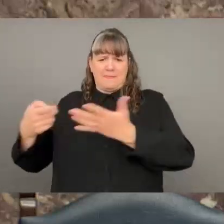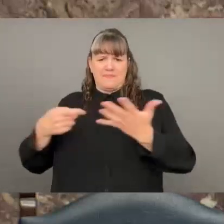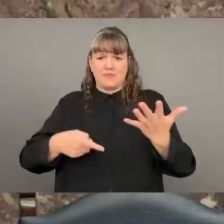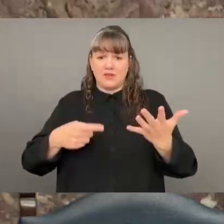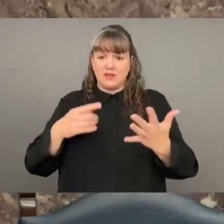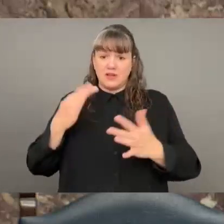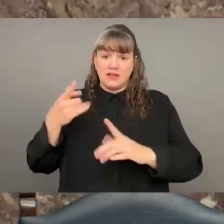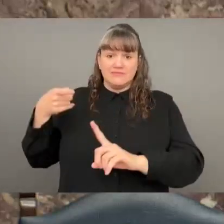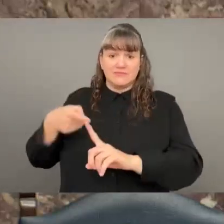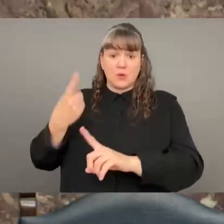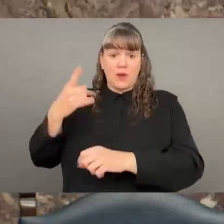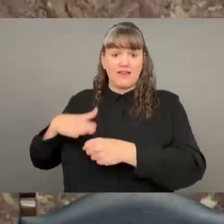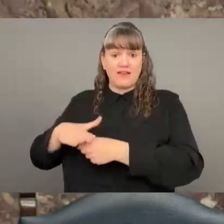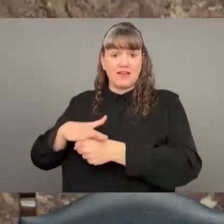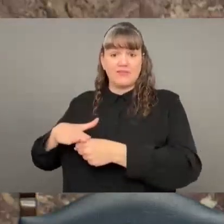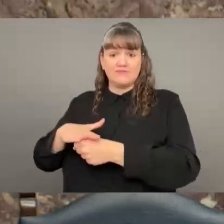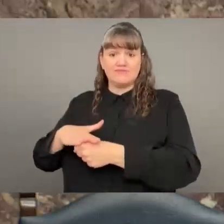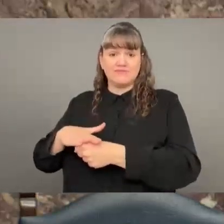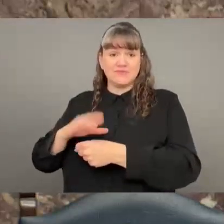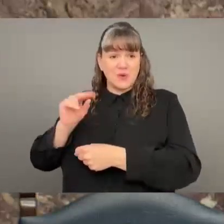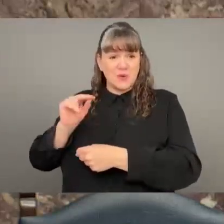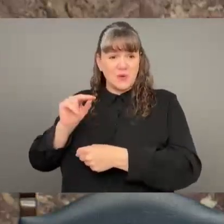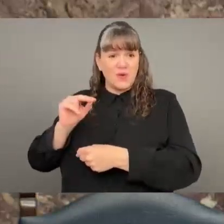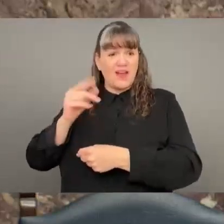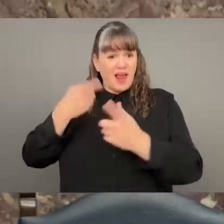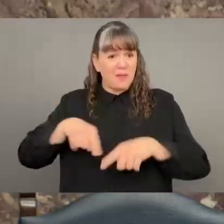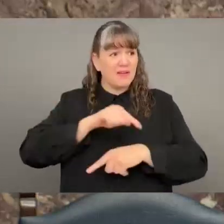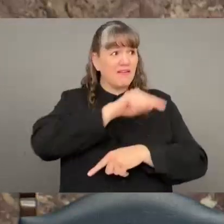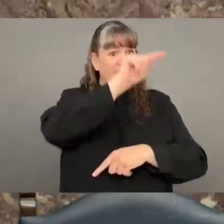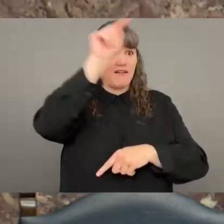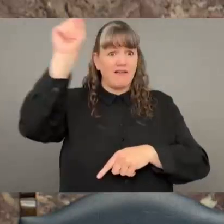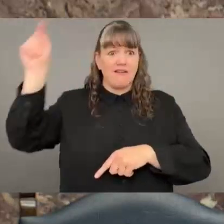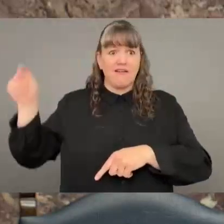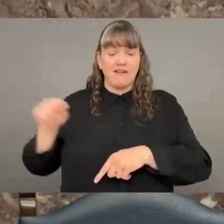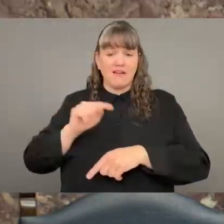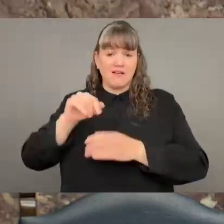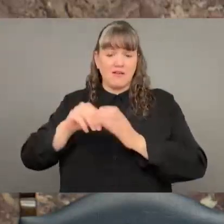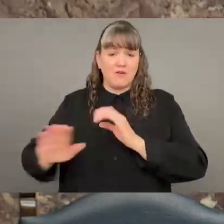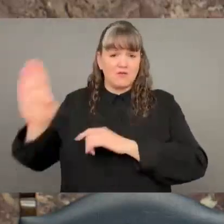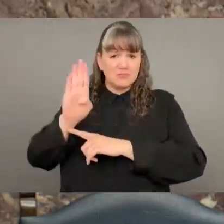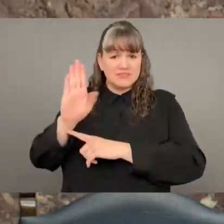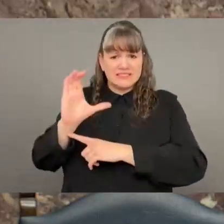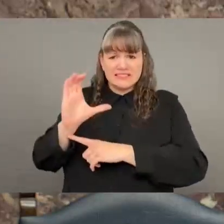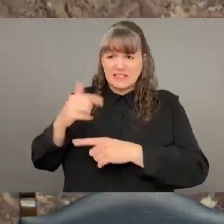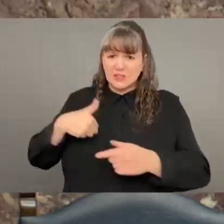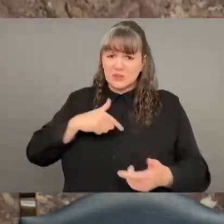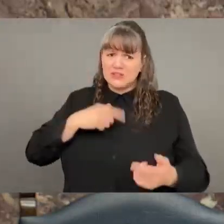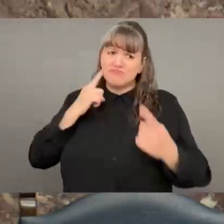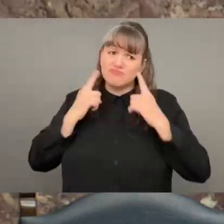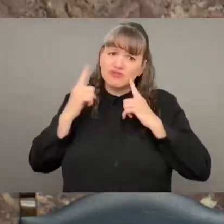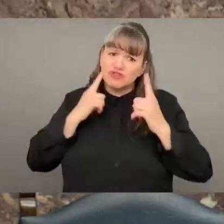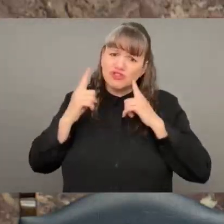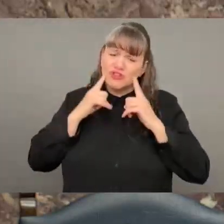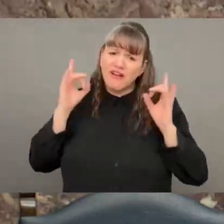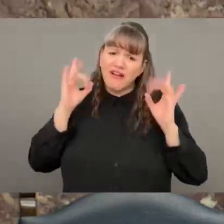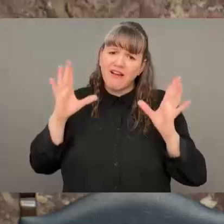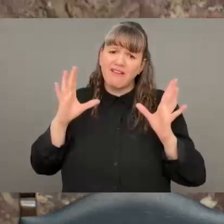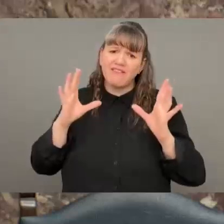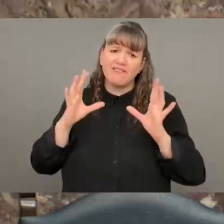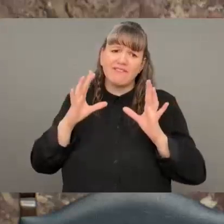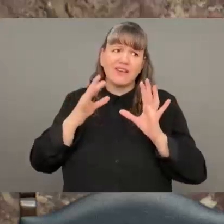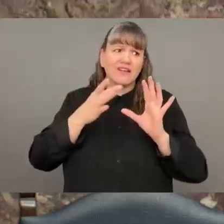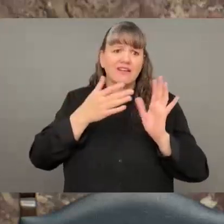the province. Based on everything that we've heard today, Mr. Speaker, it's no wonder that a recent survey found